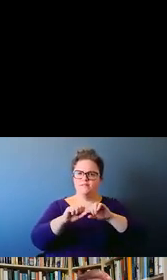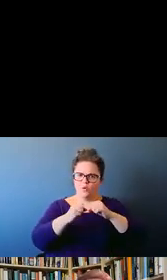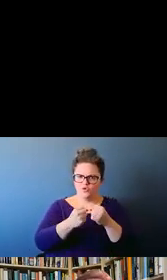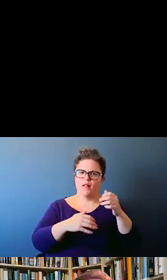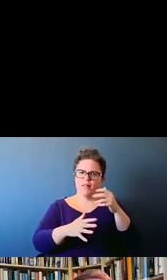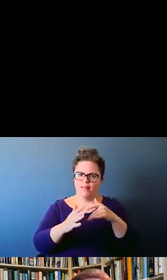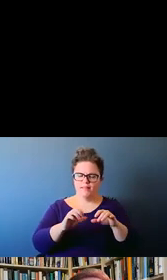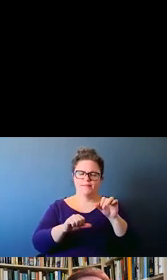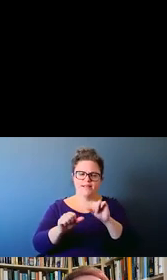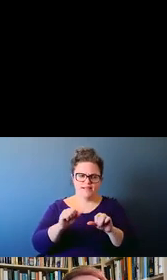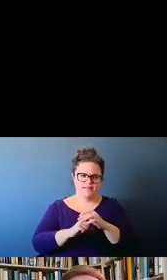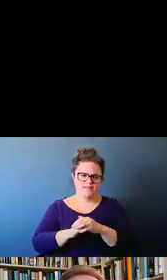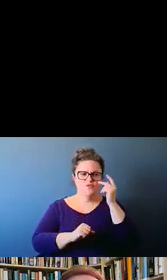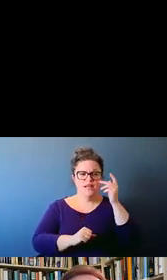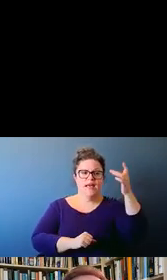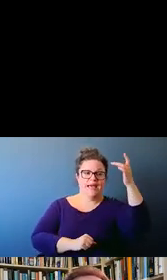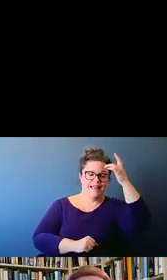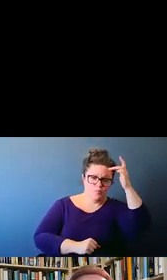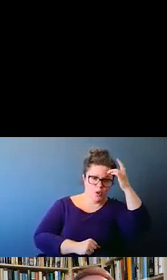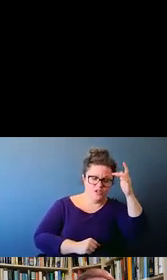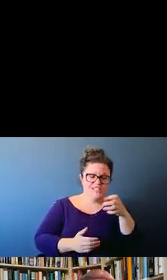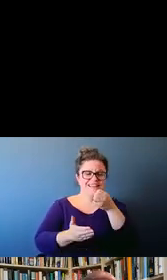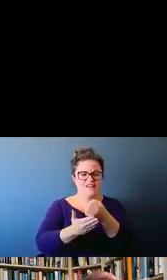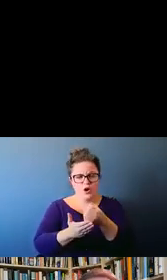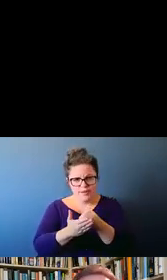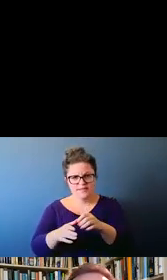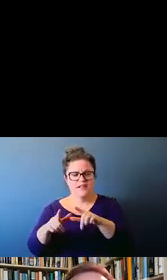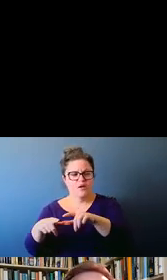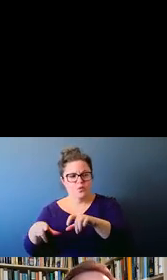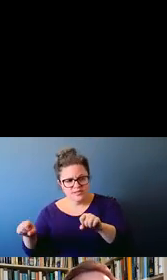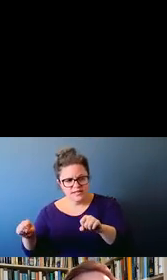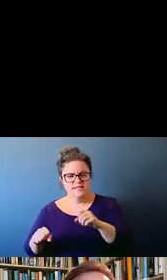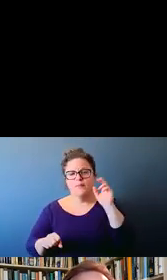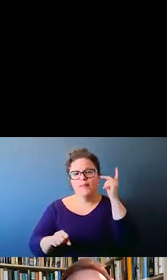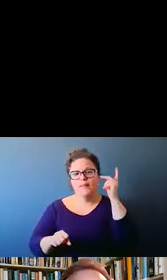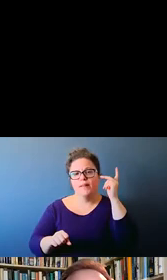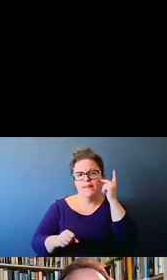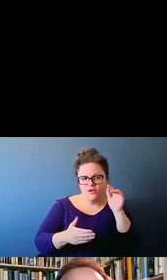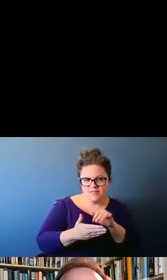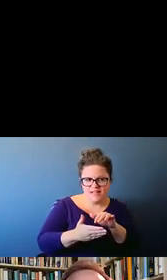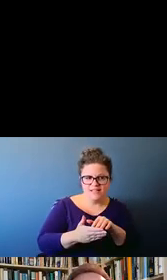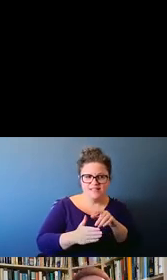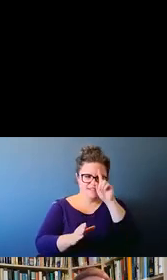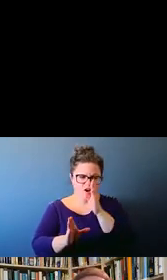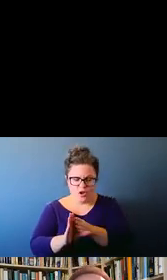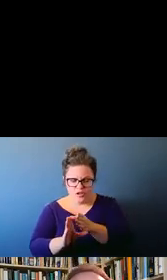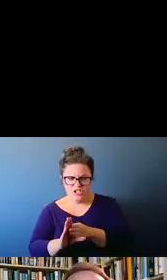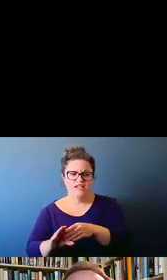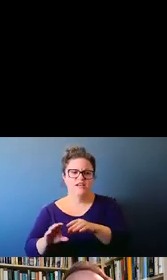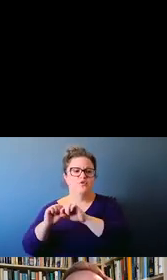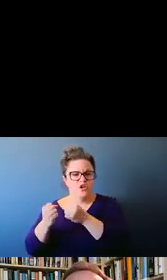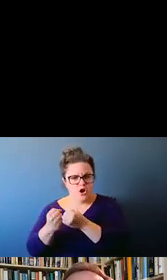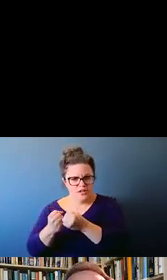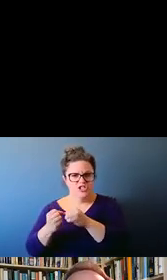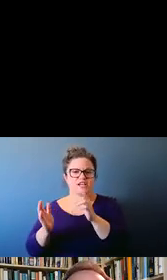got things like anthropology, economics, linguistics, political studies, psychology, sociology, and criminology. And the